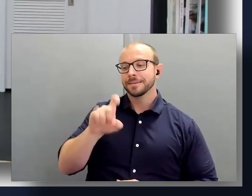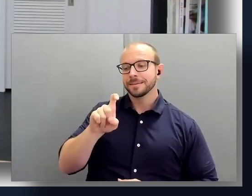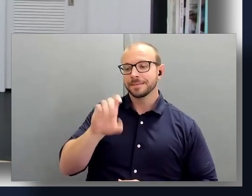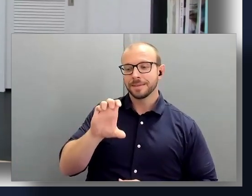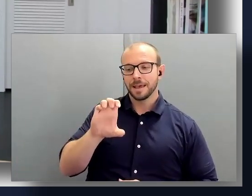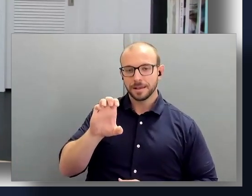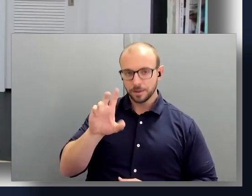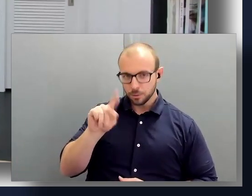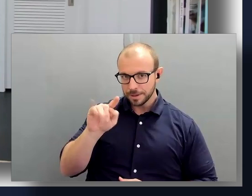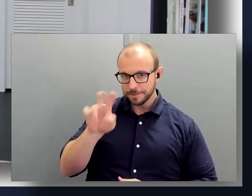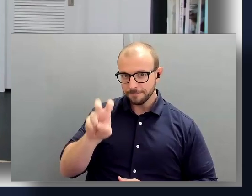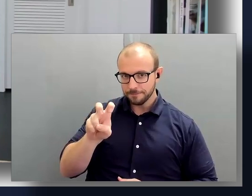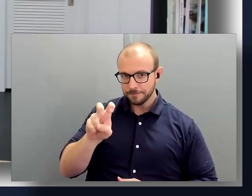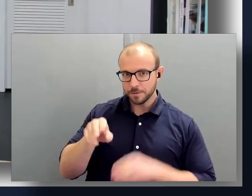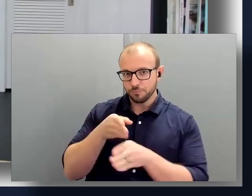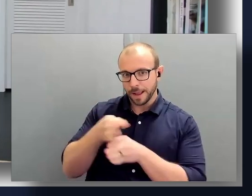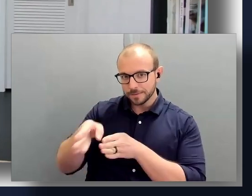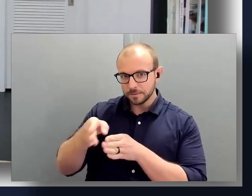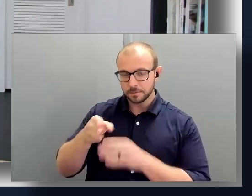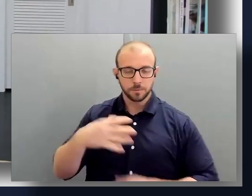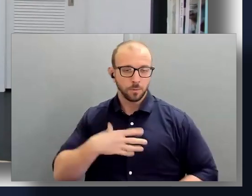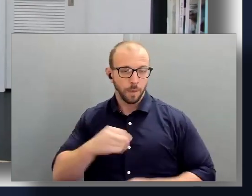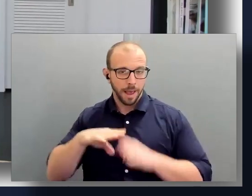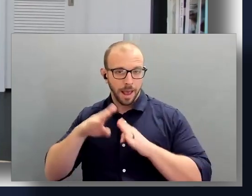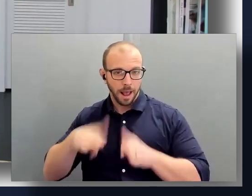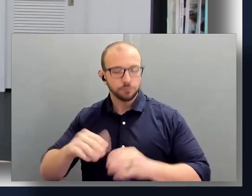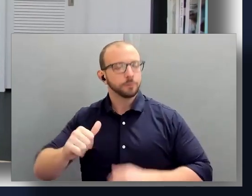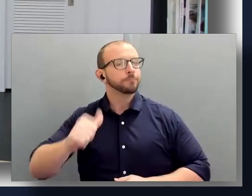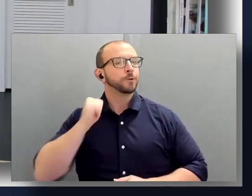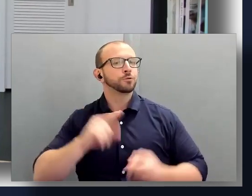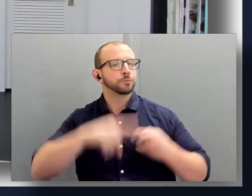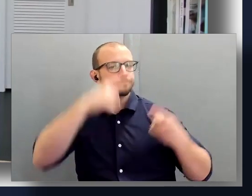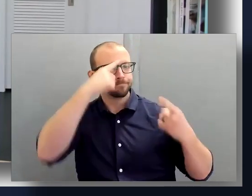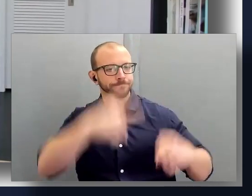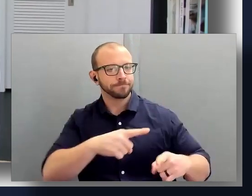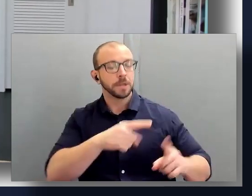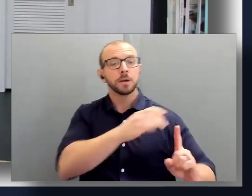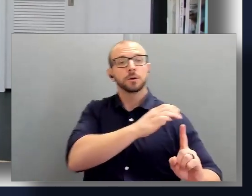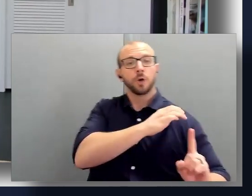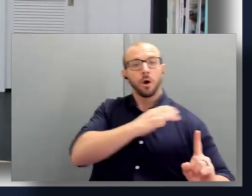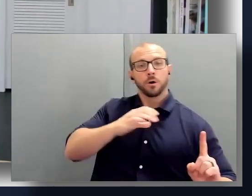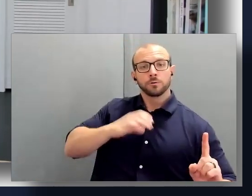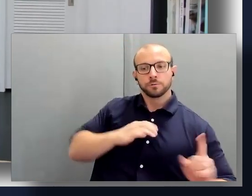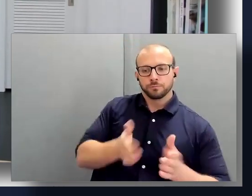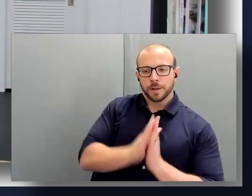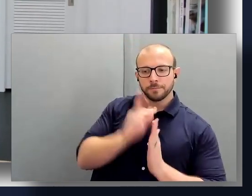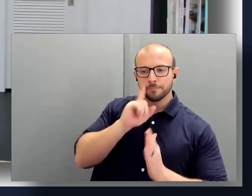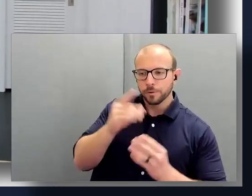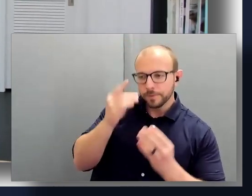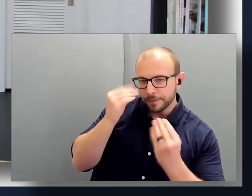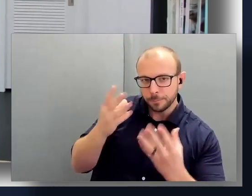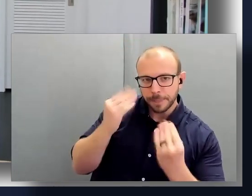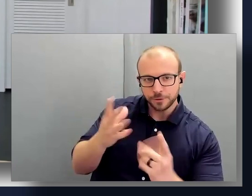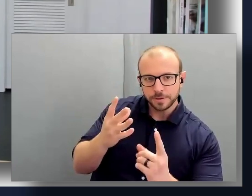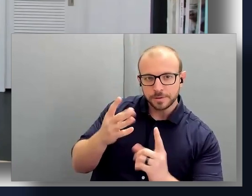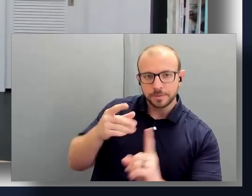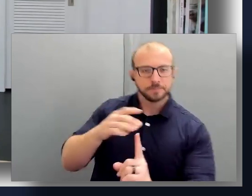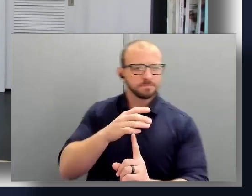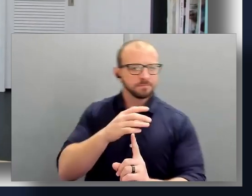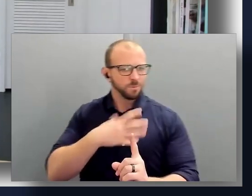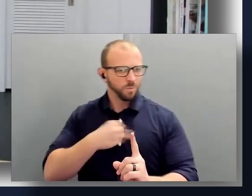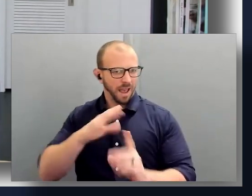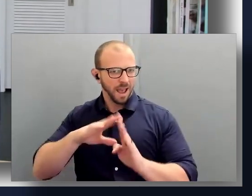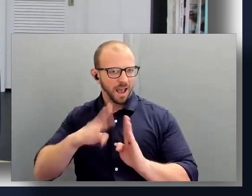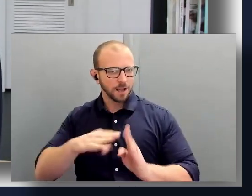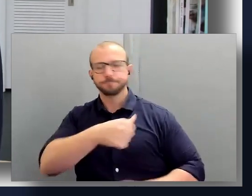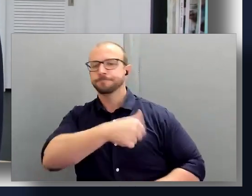the executive branch, the White House, was refusing to comply with requests by Congress for information and